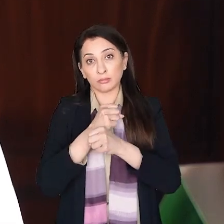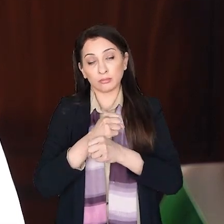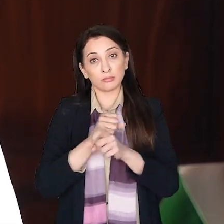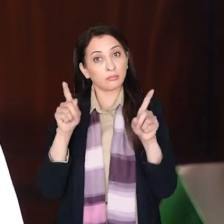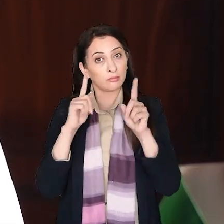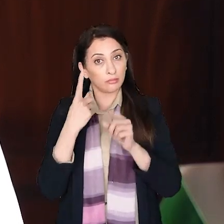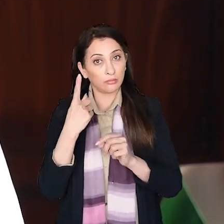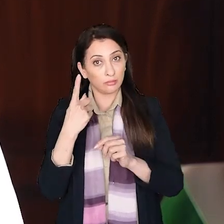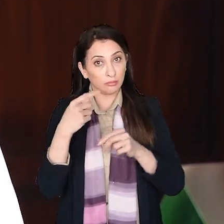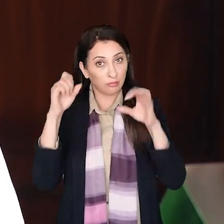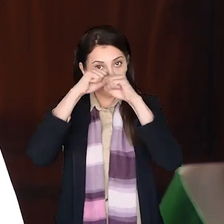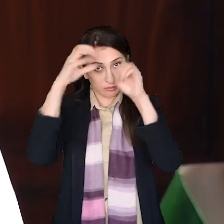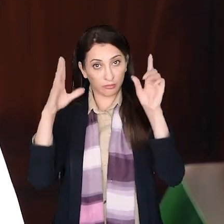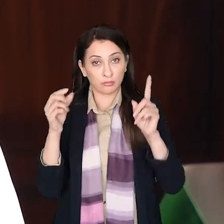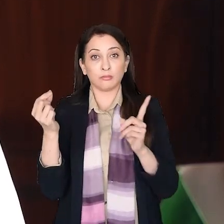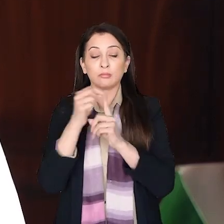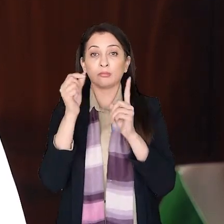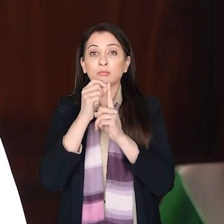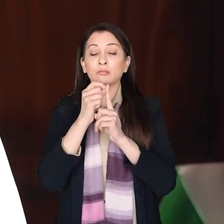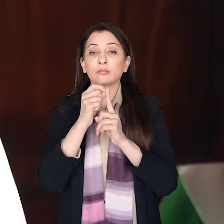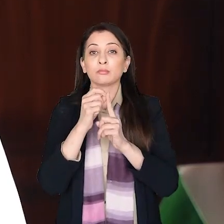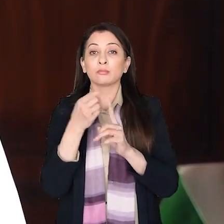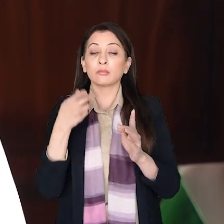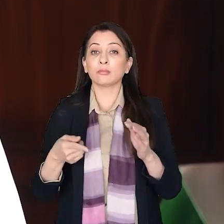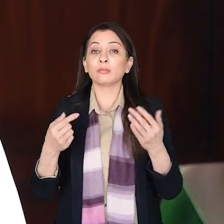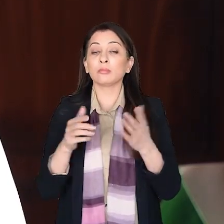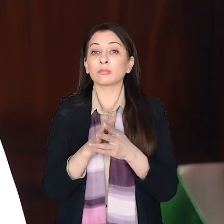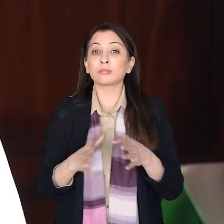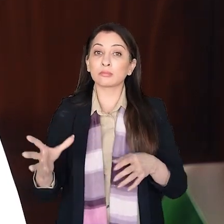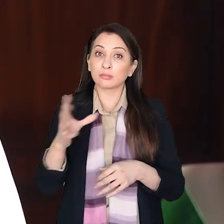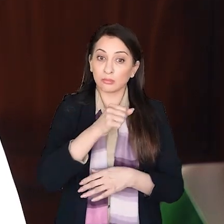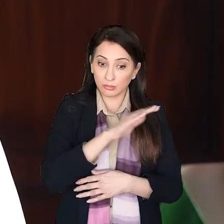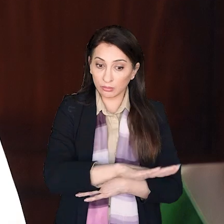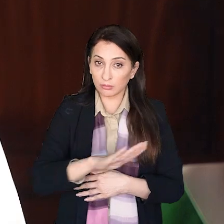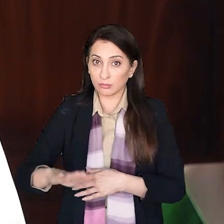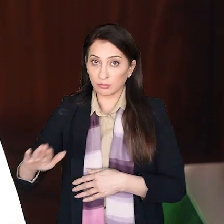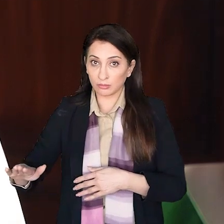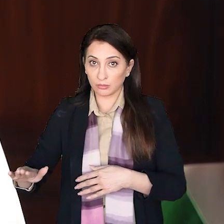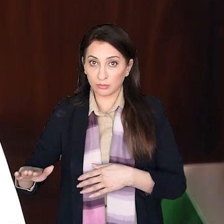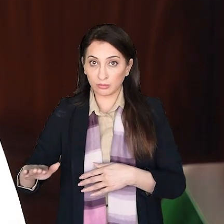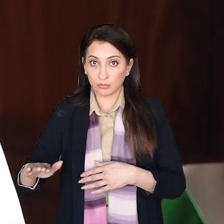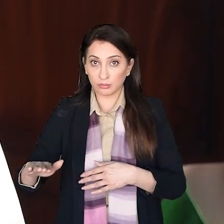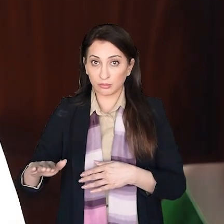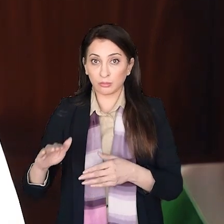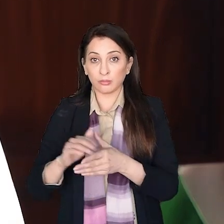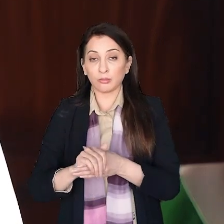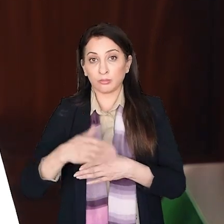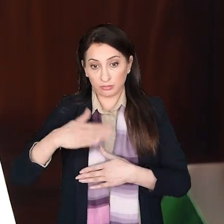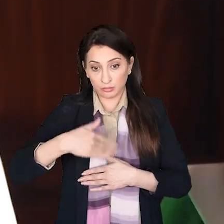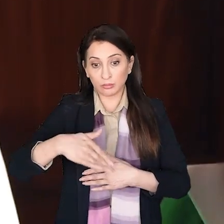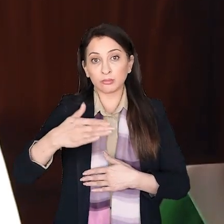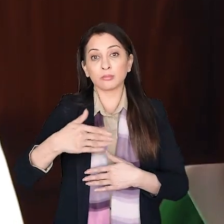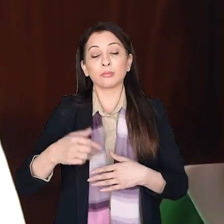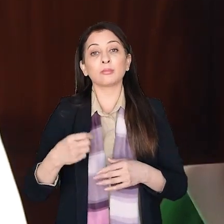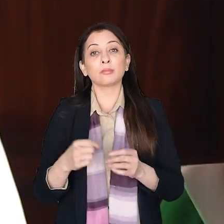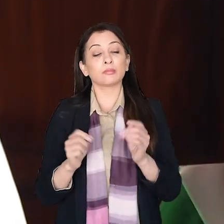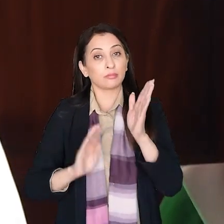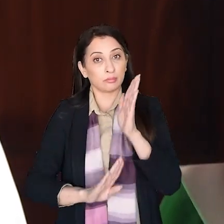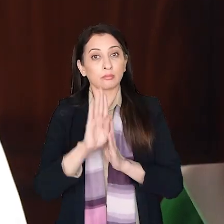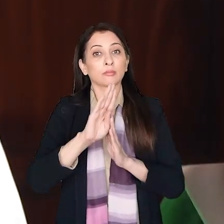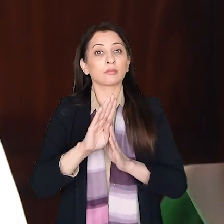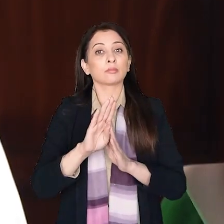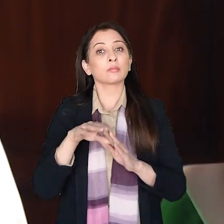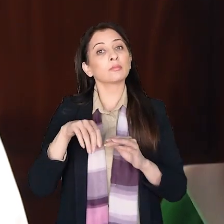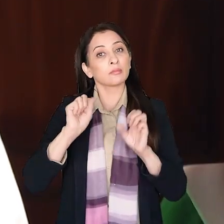that is a debt-free Pakistan. A Pakistan where every child has the opportunity to pursue his dream, to pursue their Pakistani